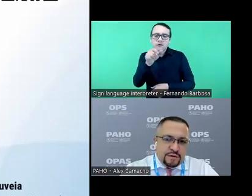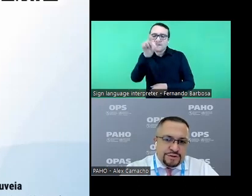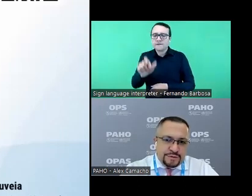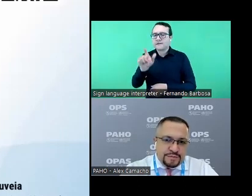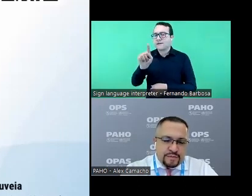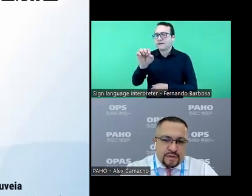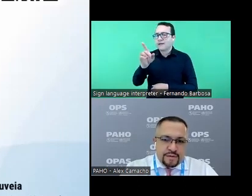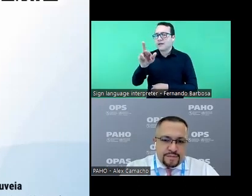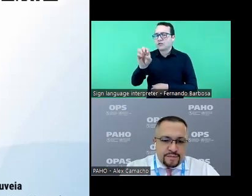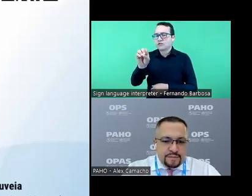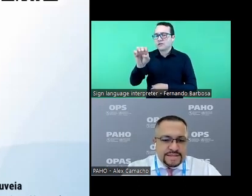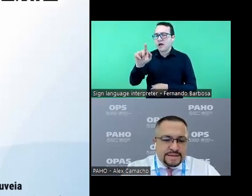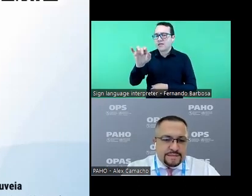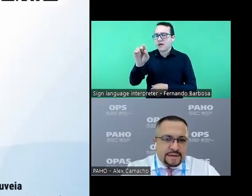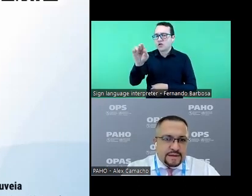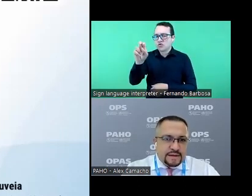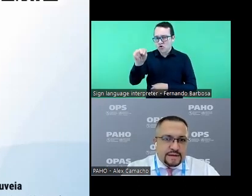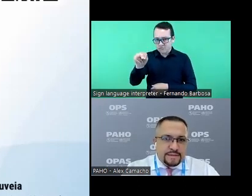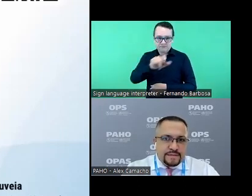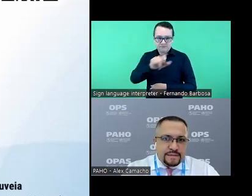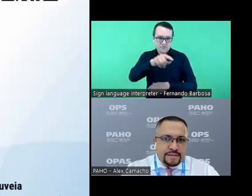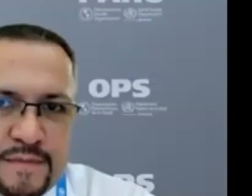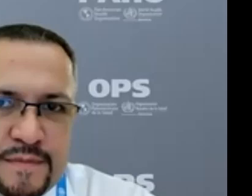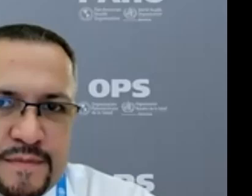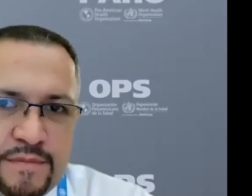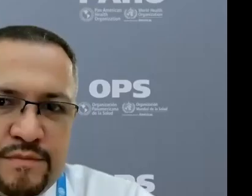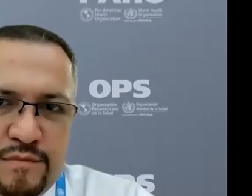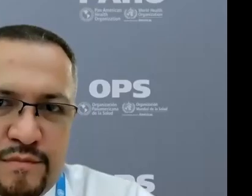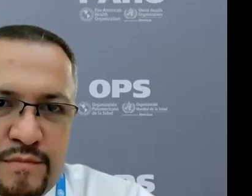of WHO. Please.